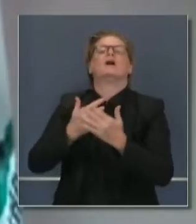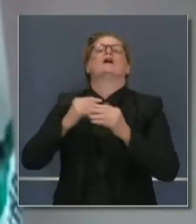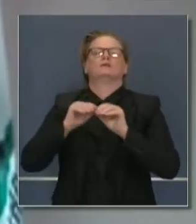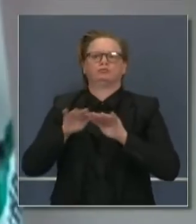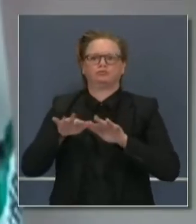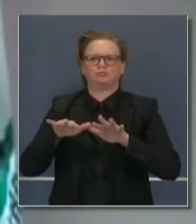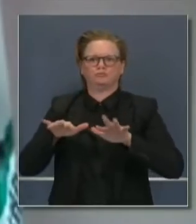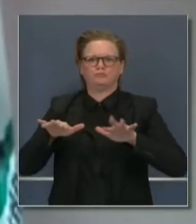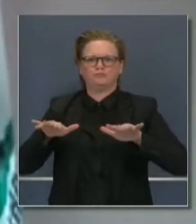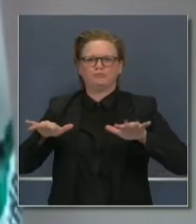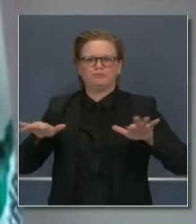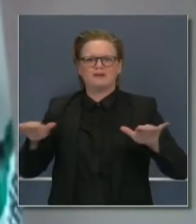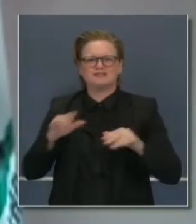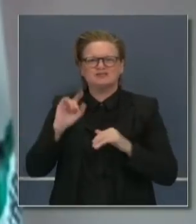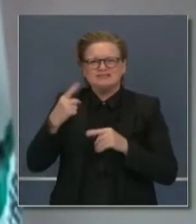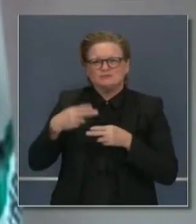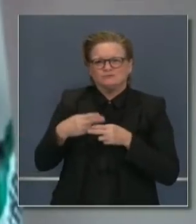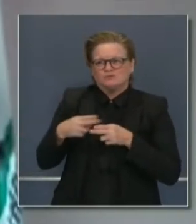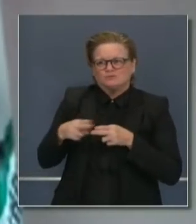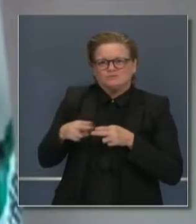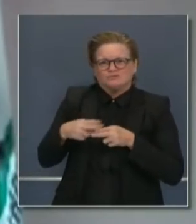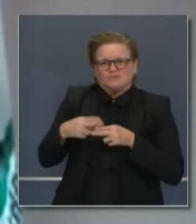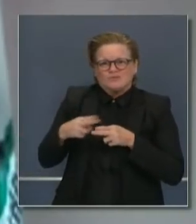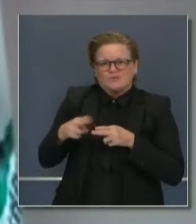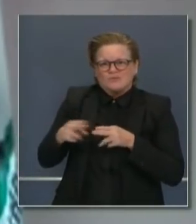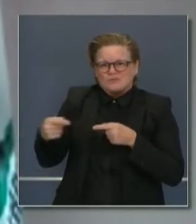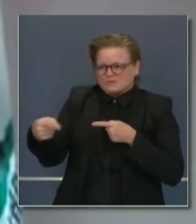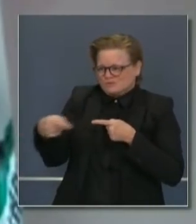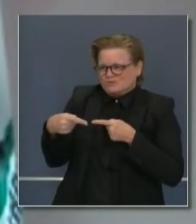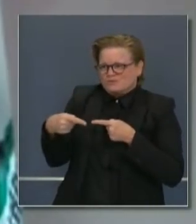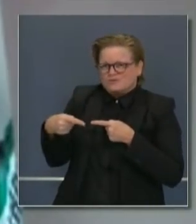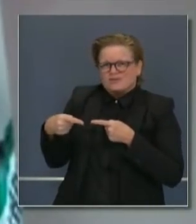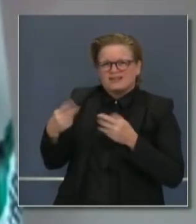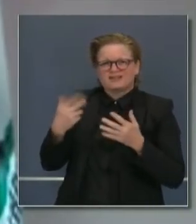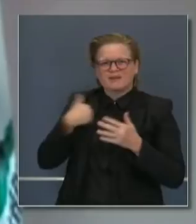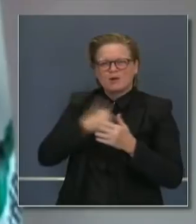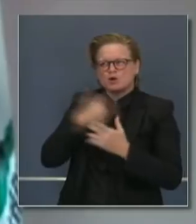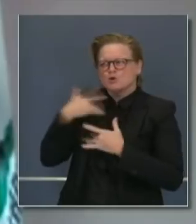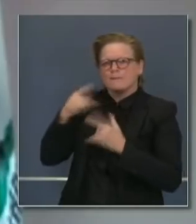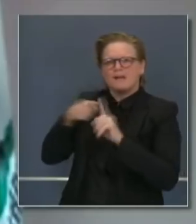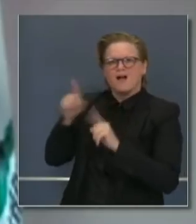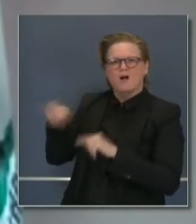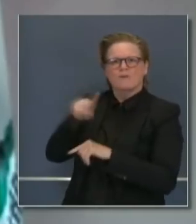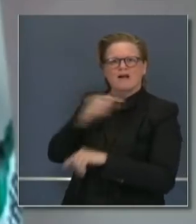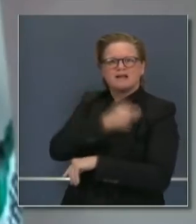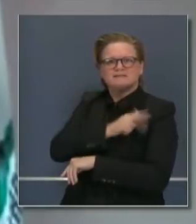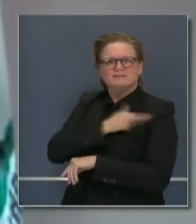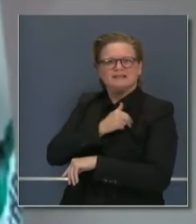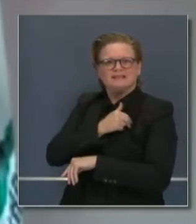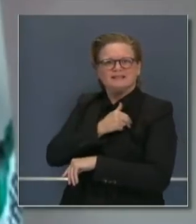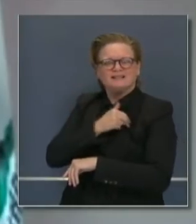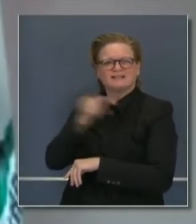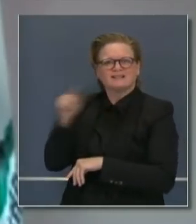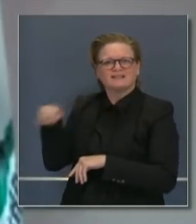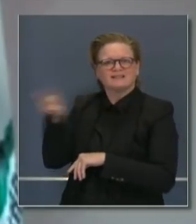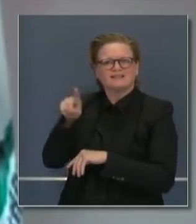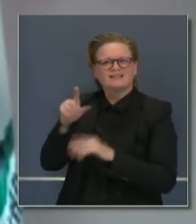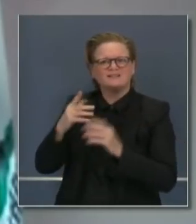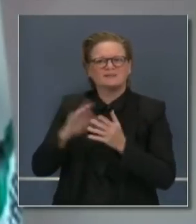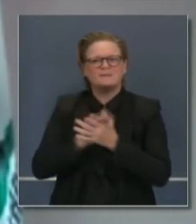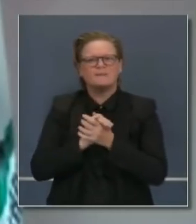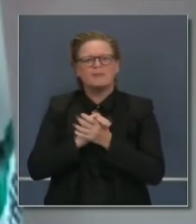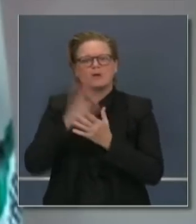with COVID, but for our neighbors and family members who have needs around other emergency care or other important